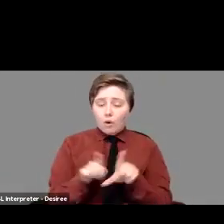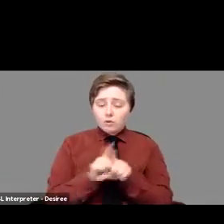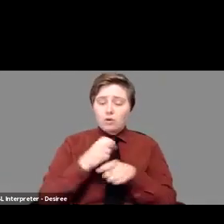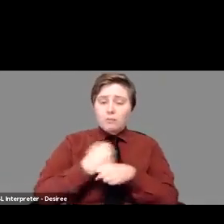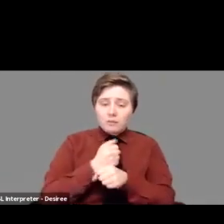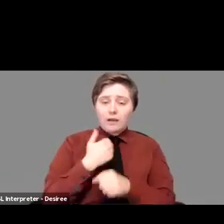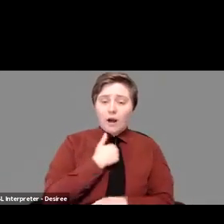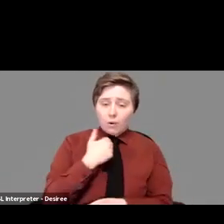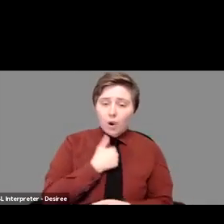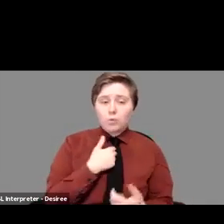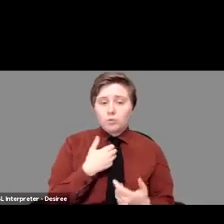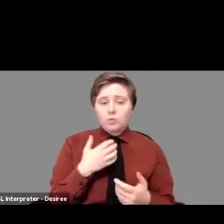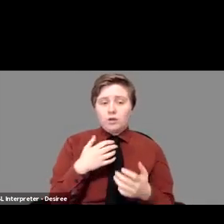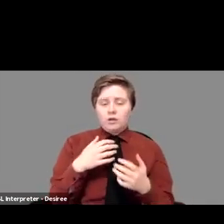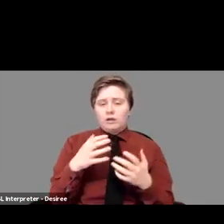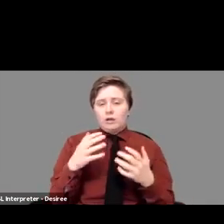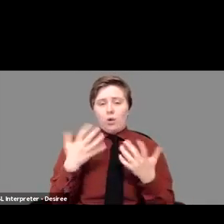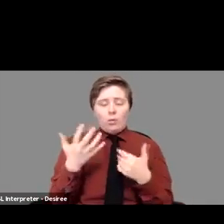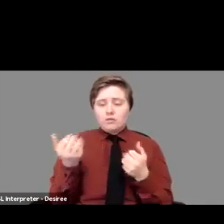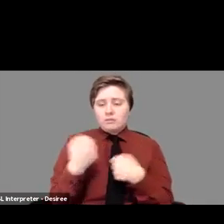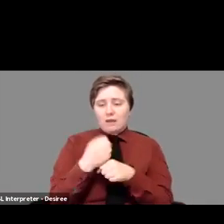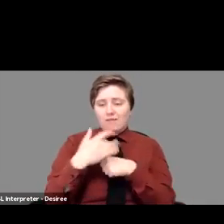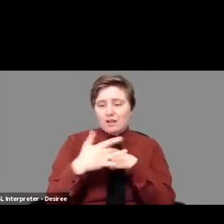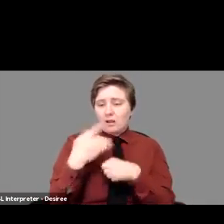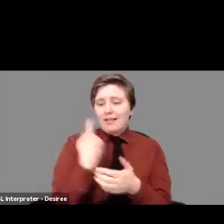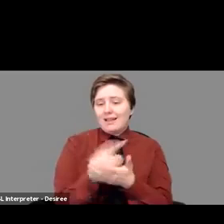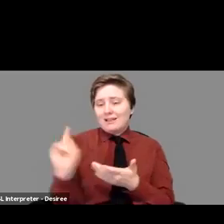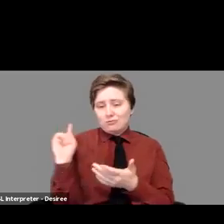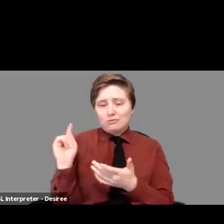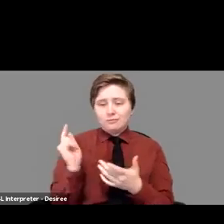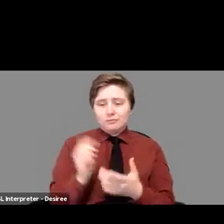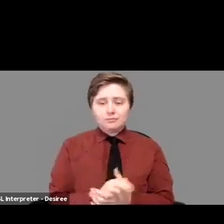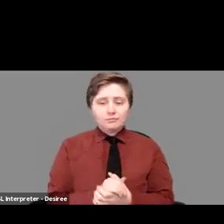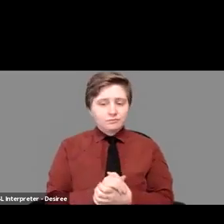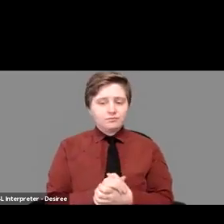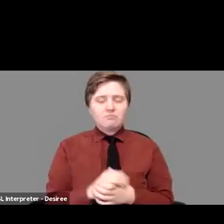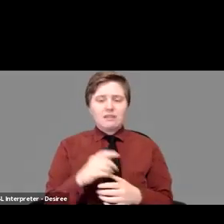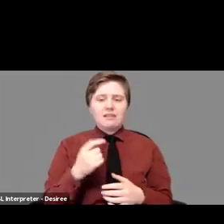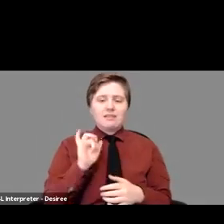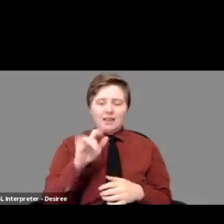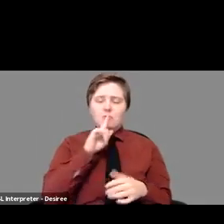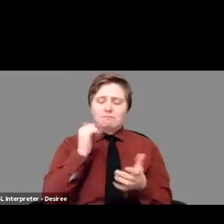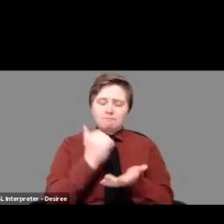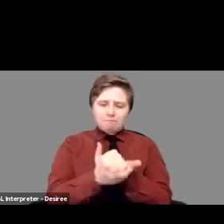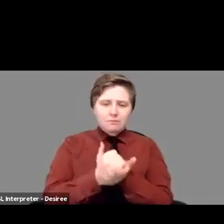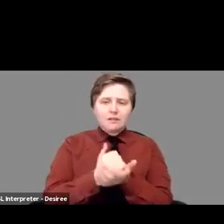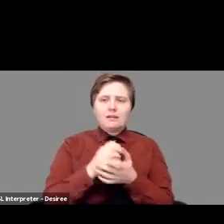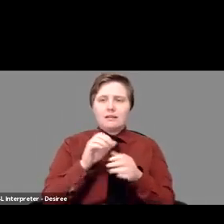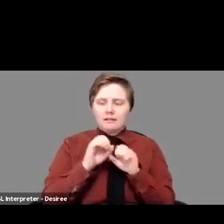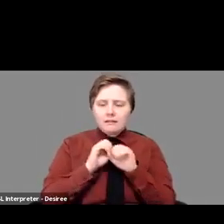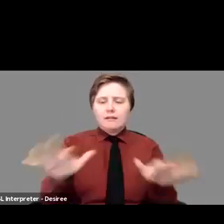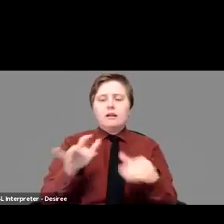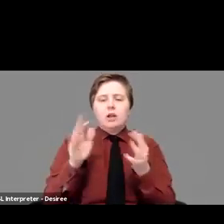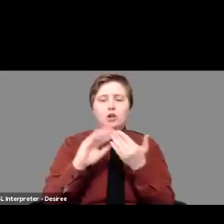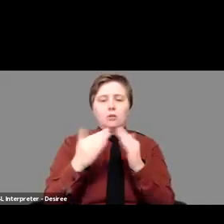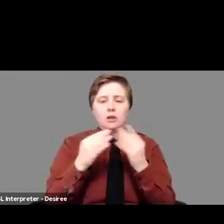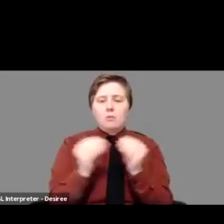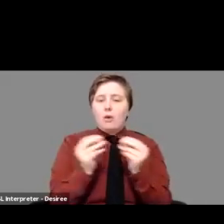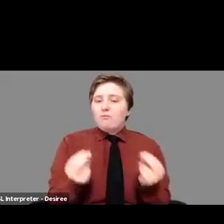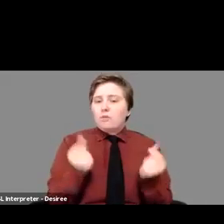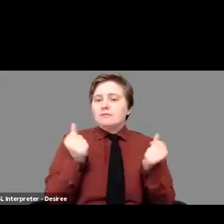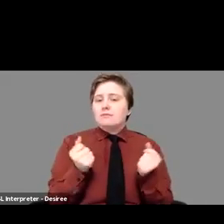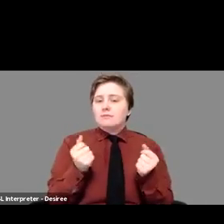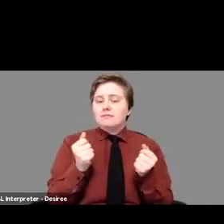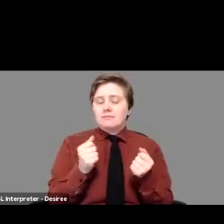which just were made available to us last week. And so that's really enabled us to get those out in the community a lot quicker. And hence,